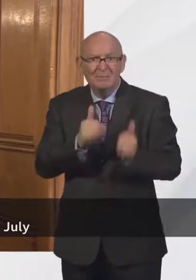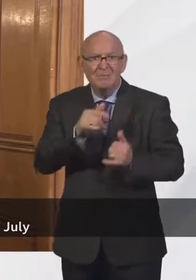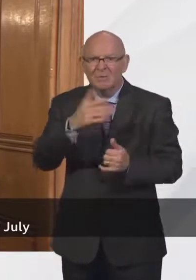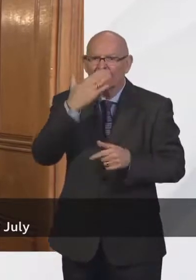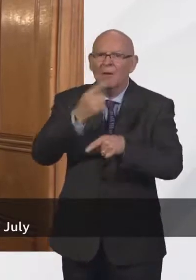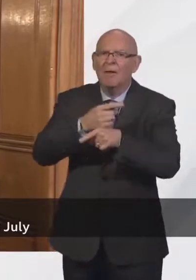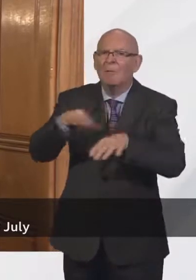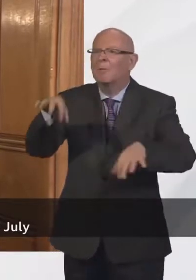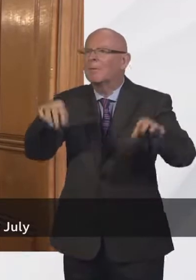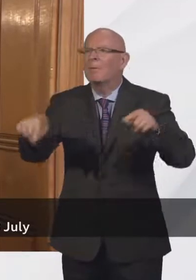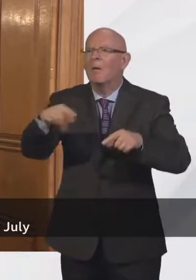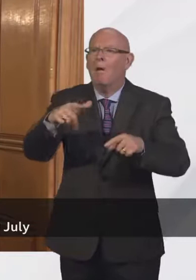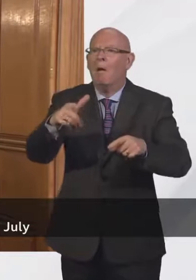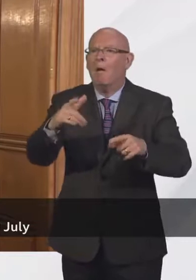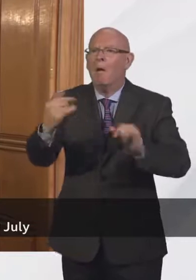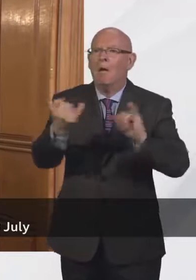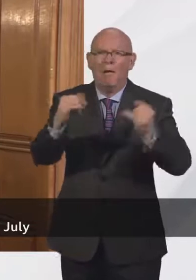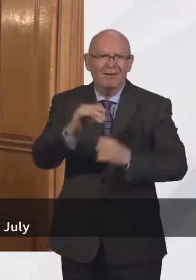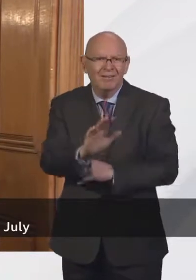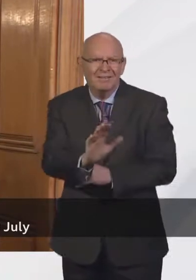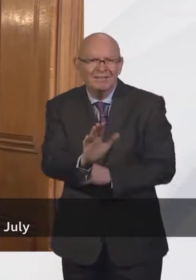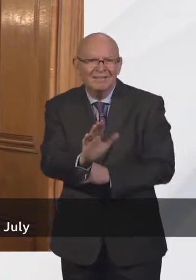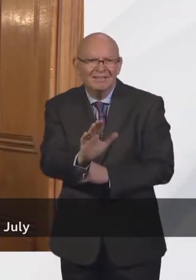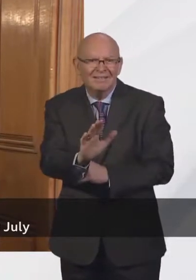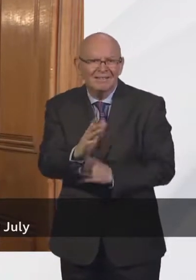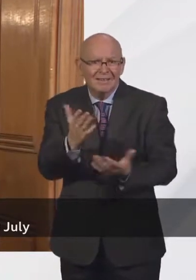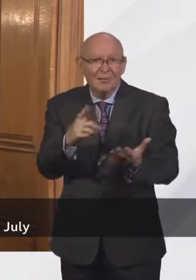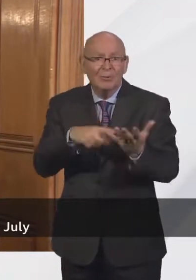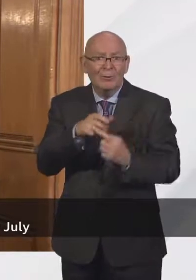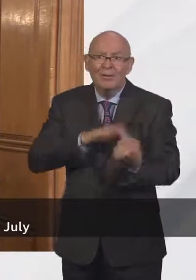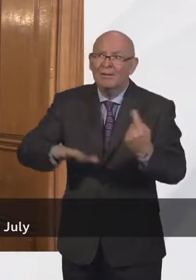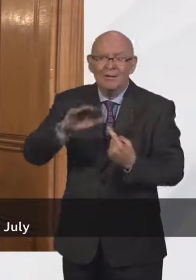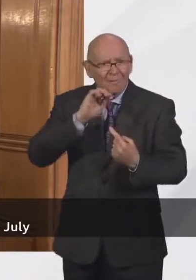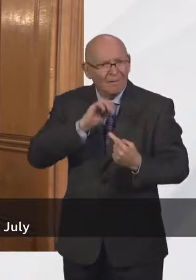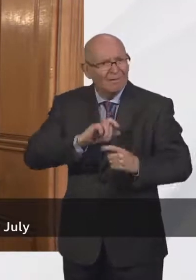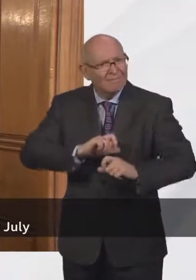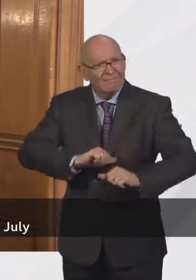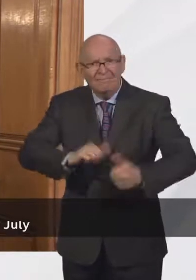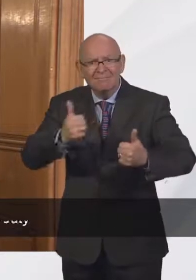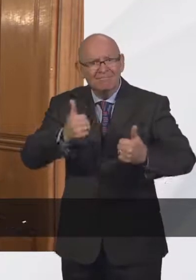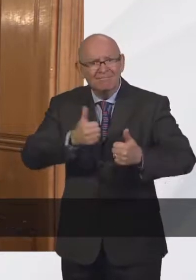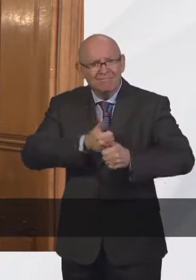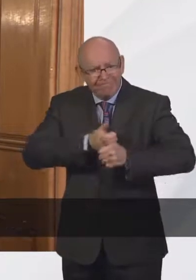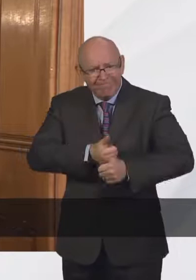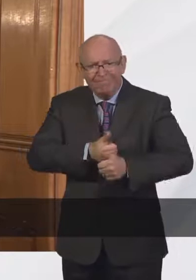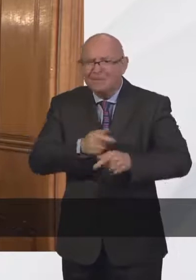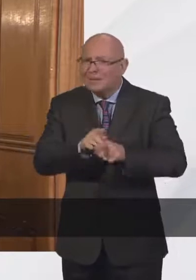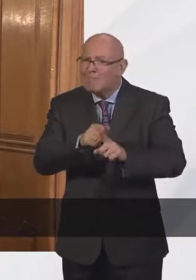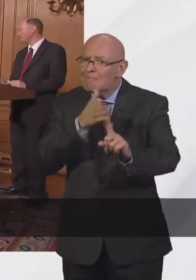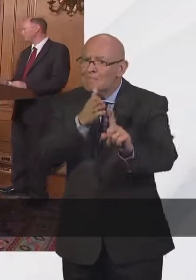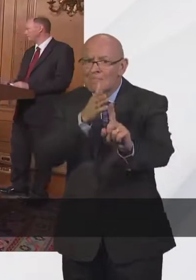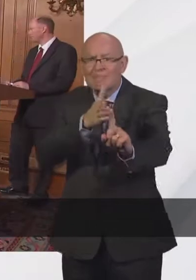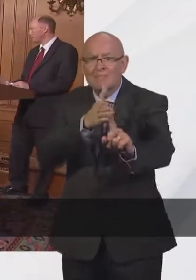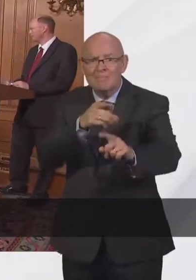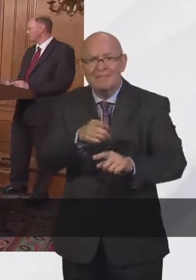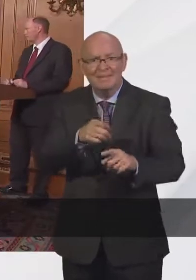it is up to devolved administrations to make their own dispensations and make their own cases. Chris, sorry.